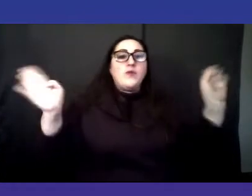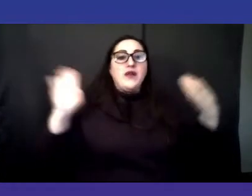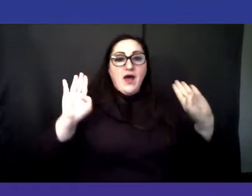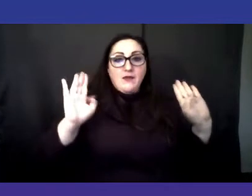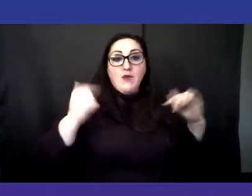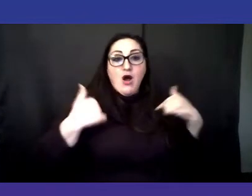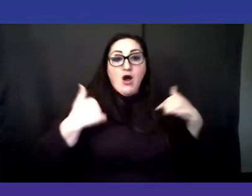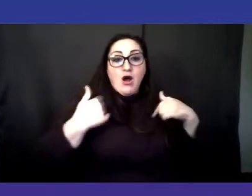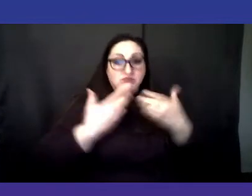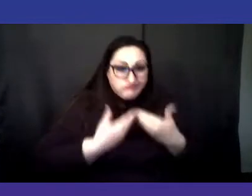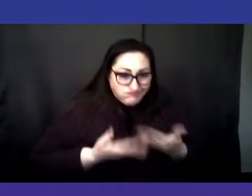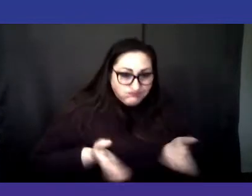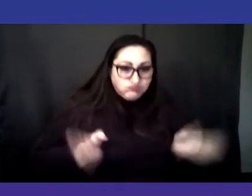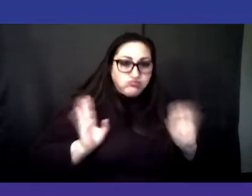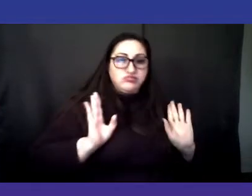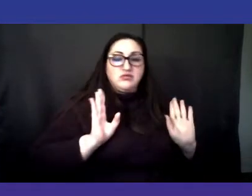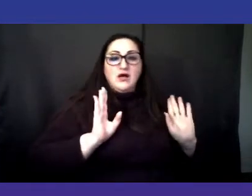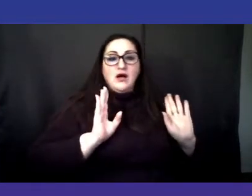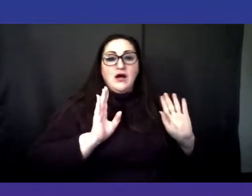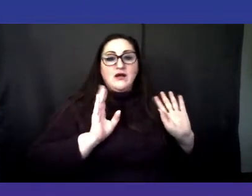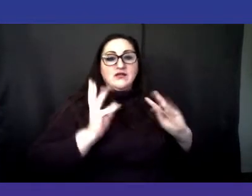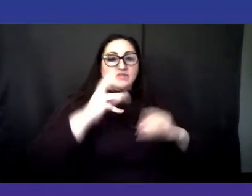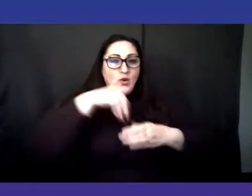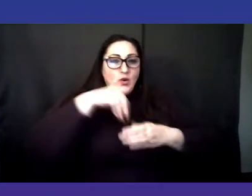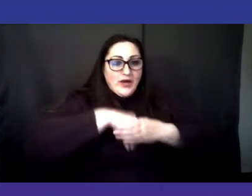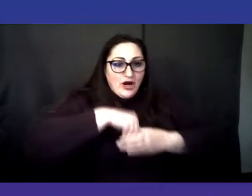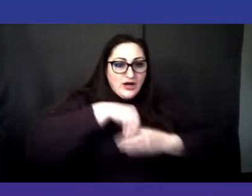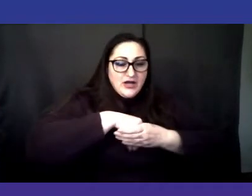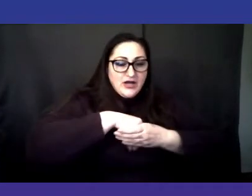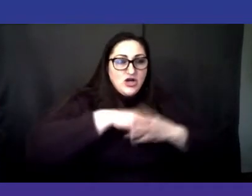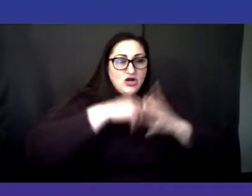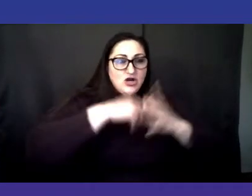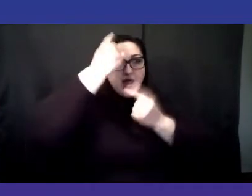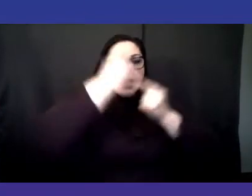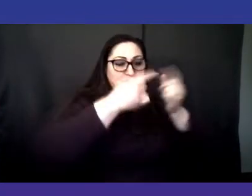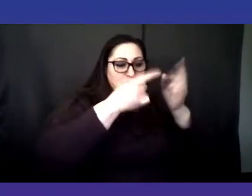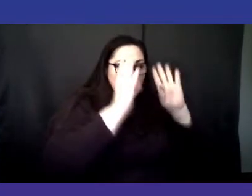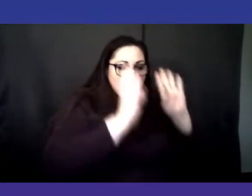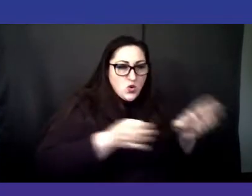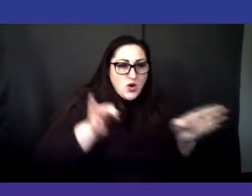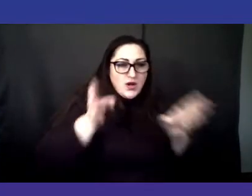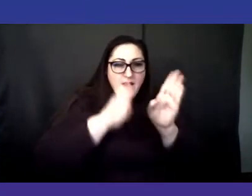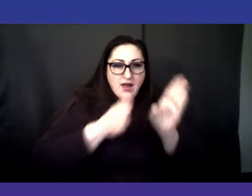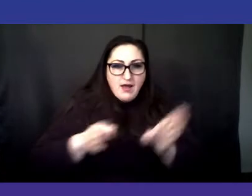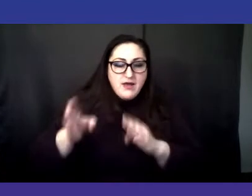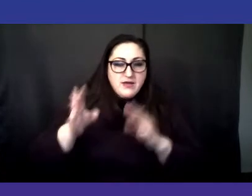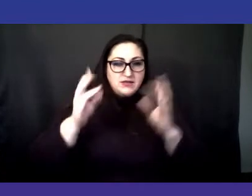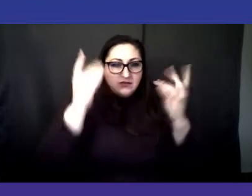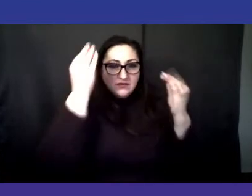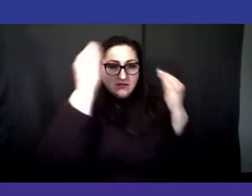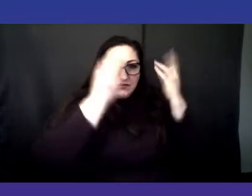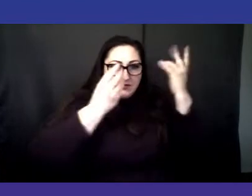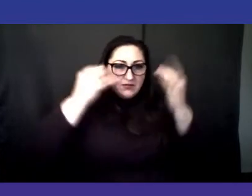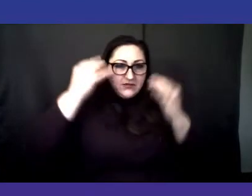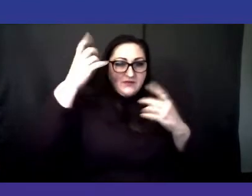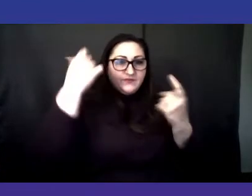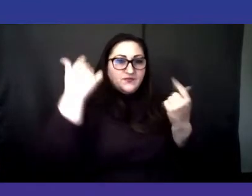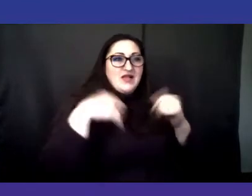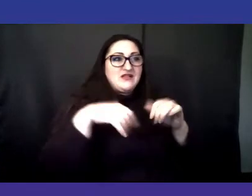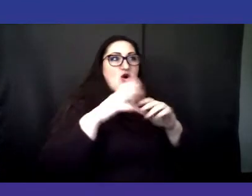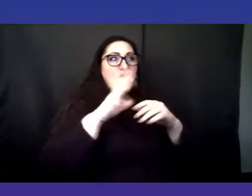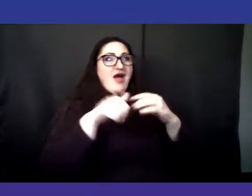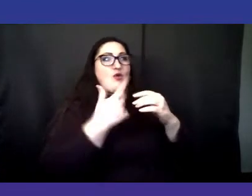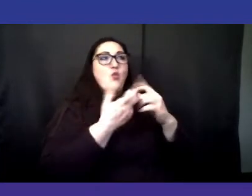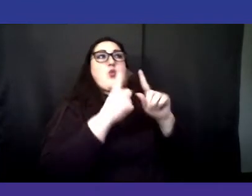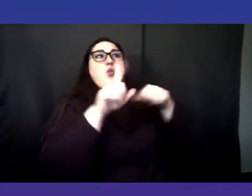landscapes, our organizing landscapes that also combat white supremacy, right? They don't maybe look